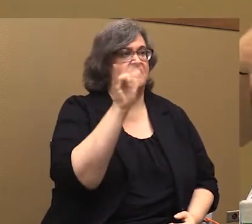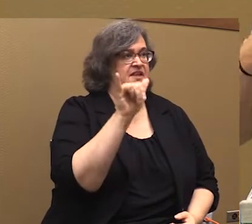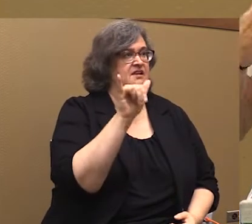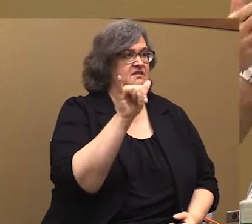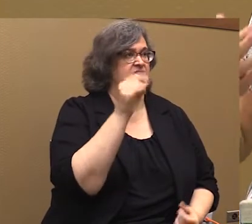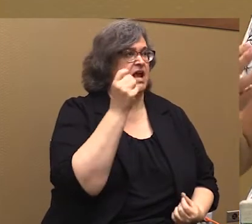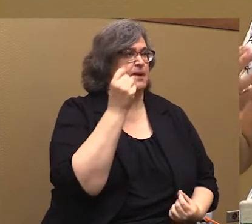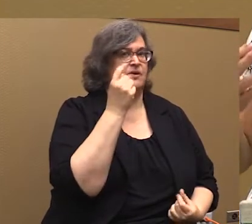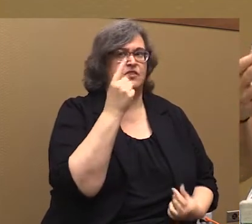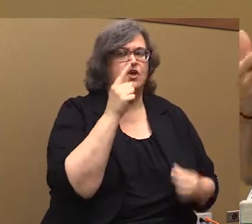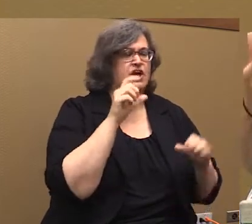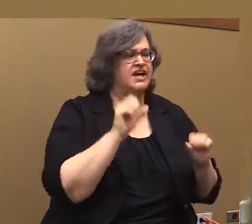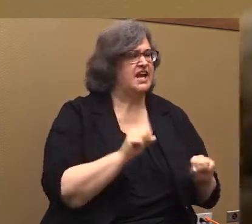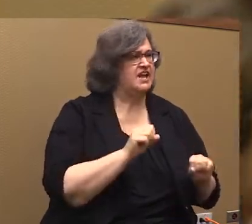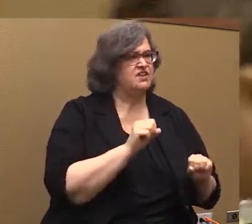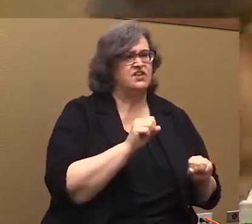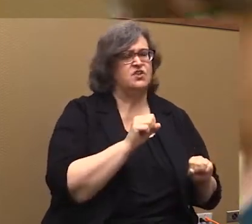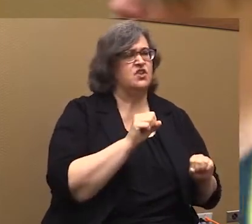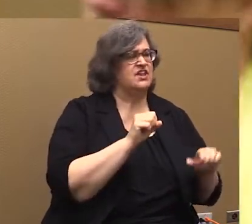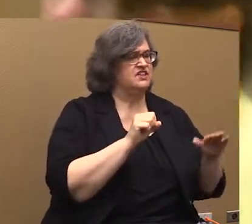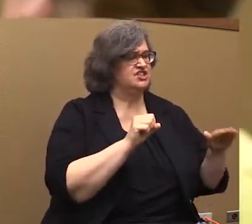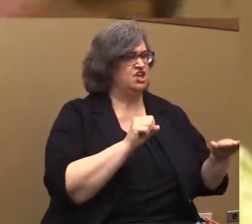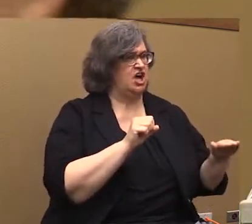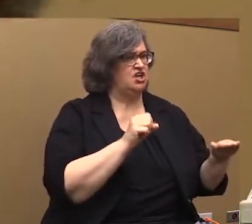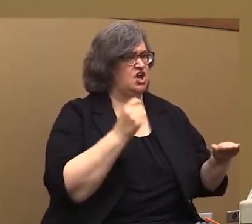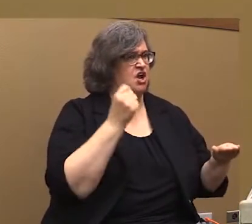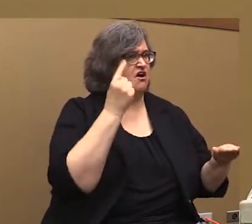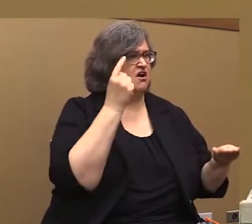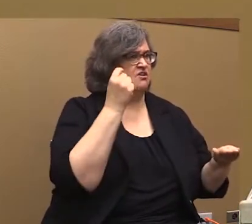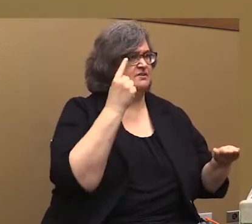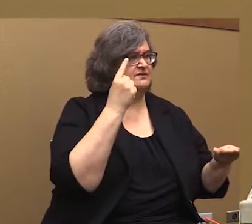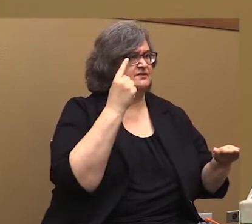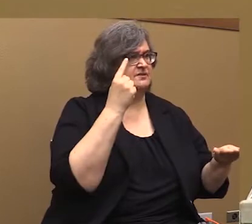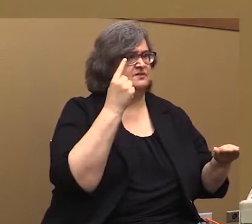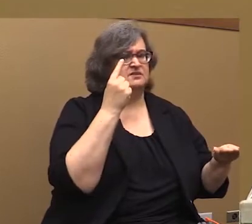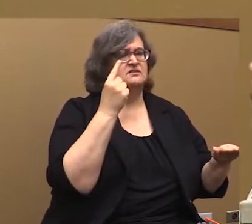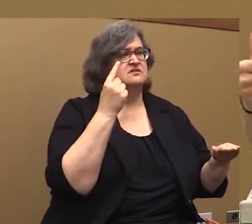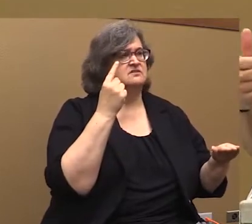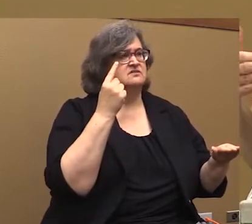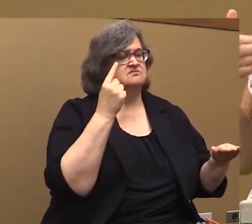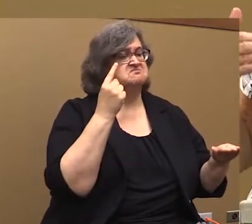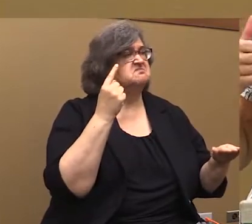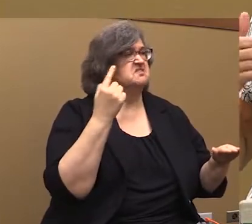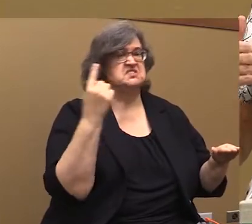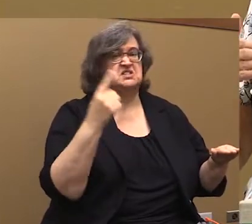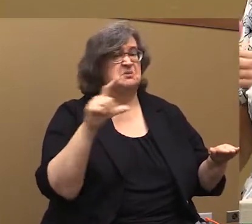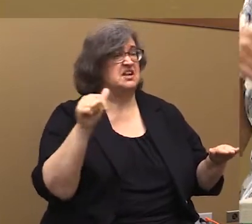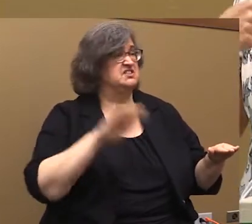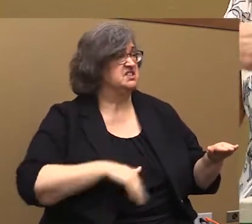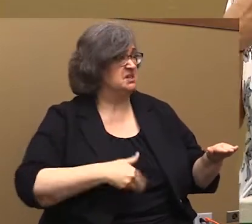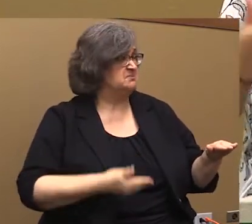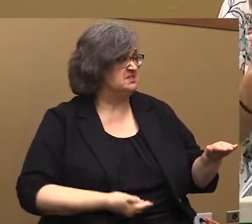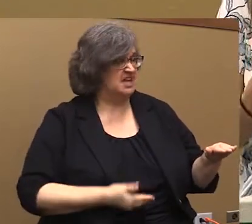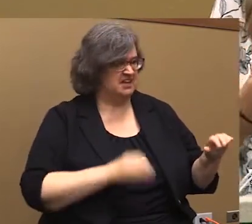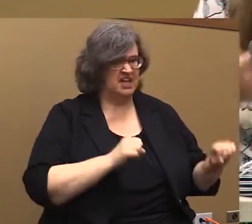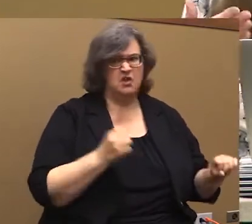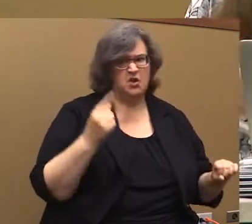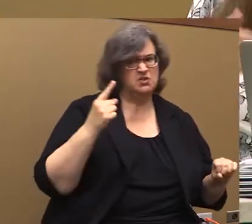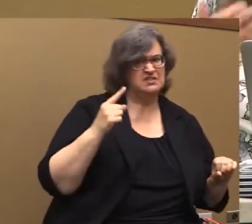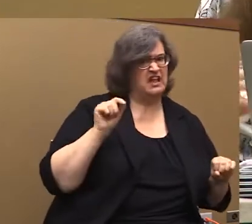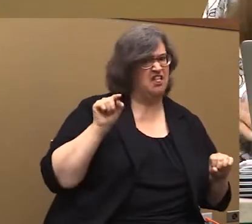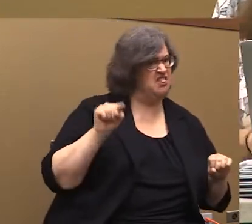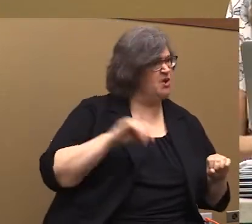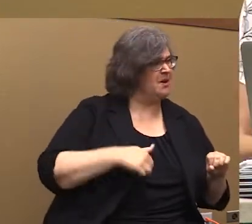And empathy is related to that. Can the child relate to the upset